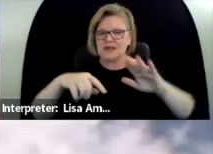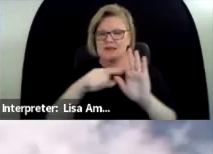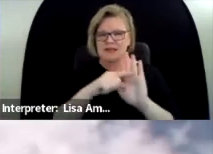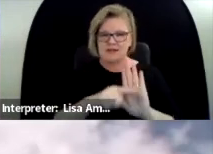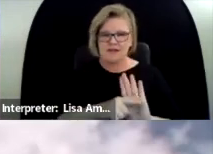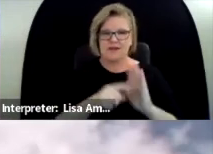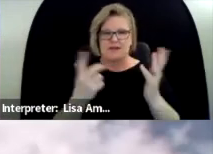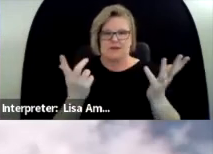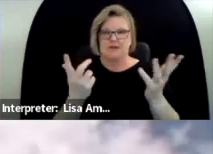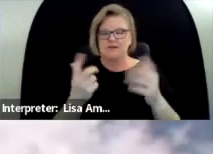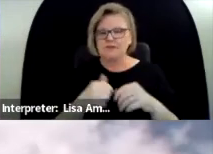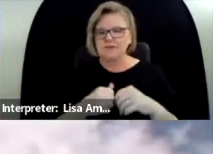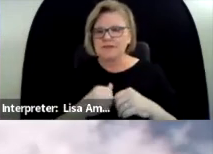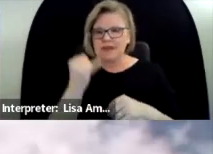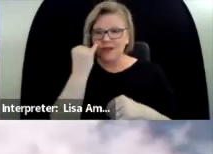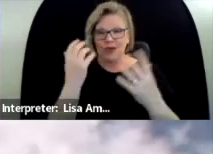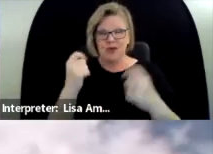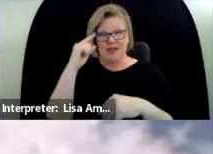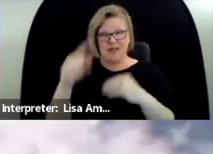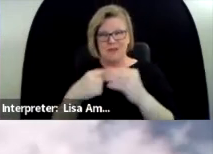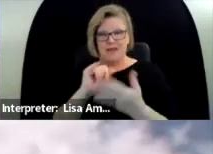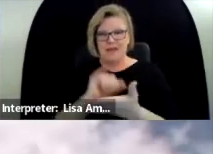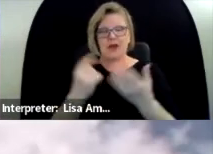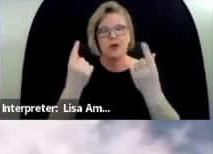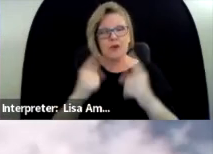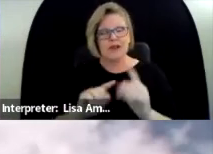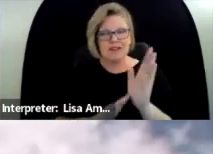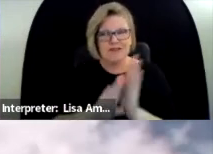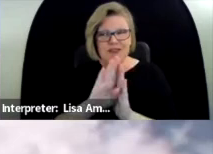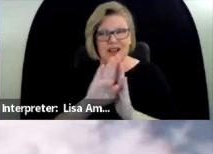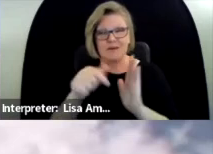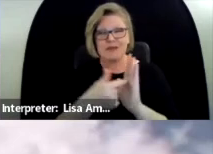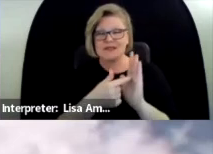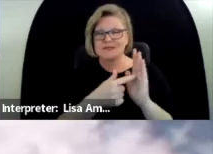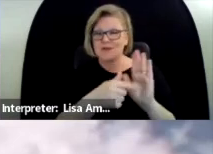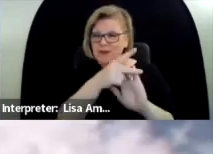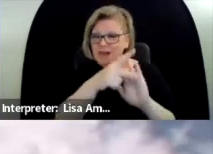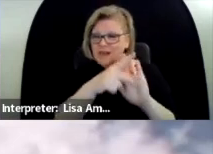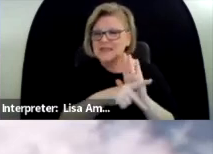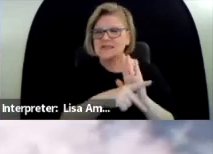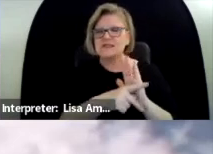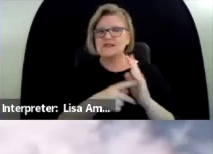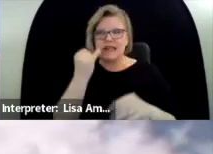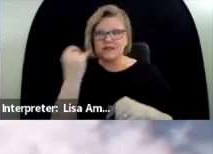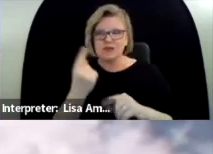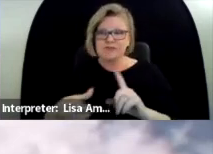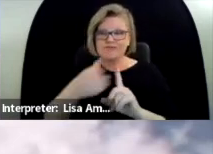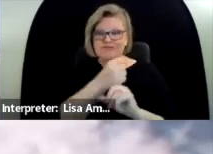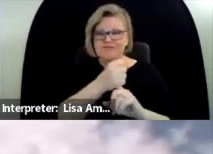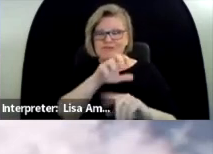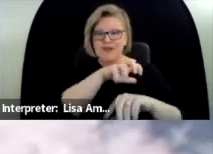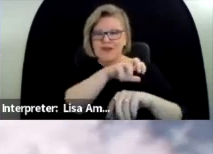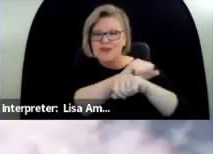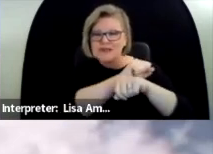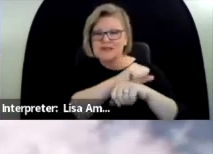in society, when we develop incarceral policies that put someone into jail because of their drug use, we're then affecting their voting